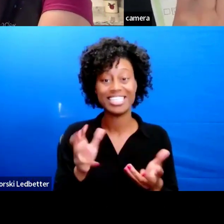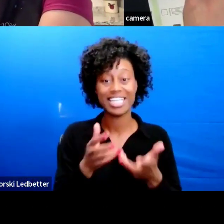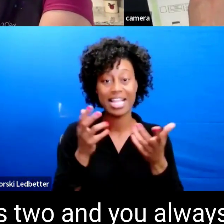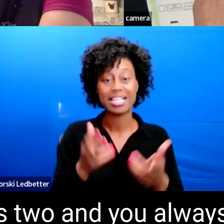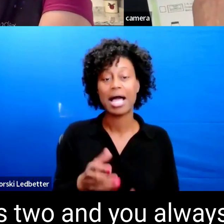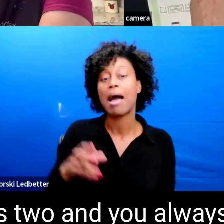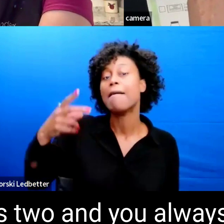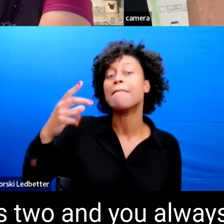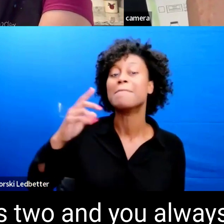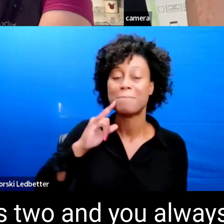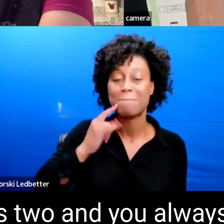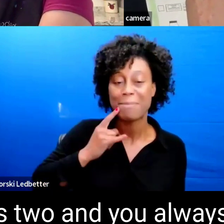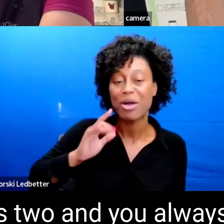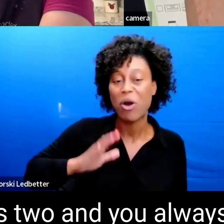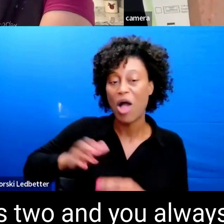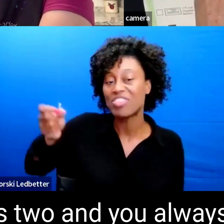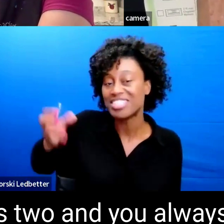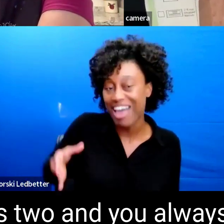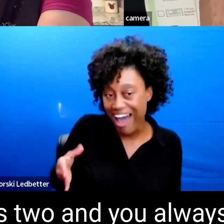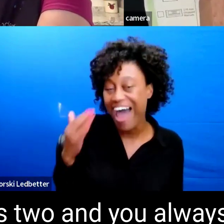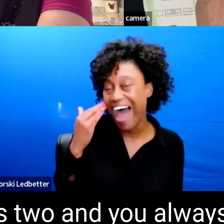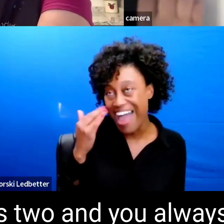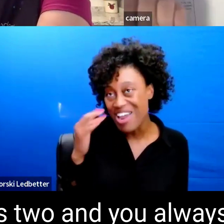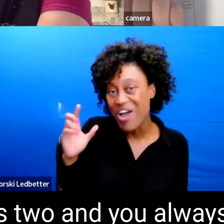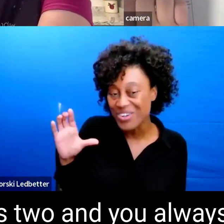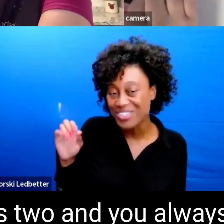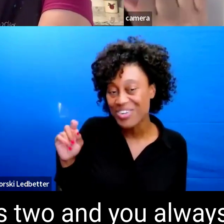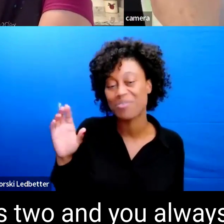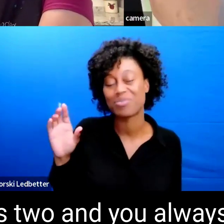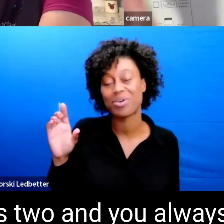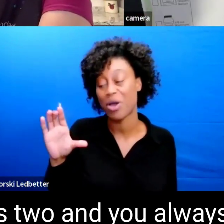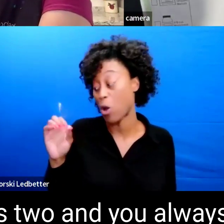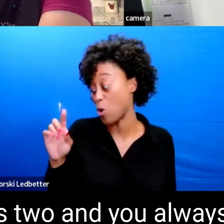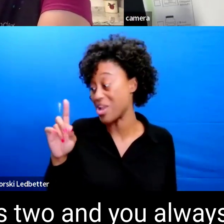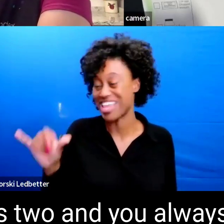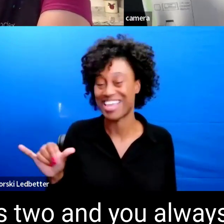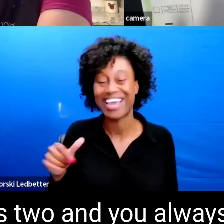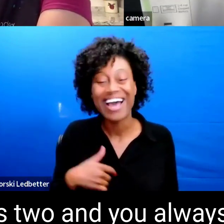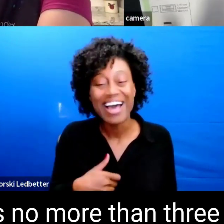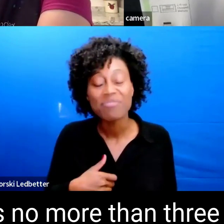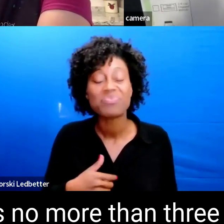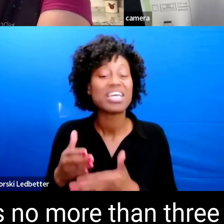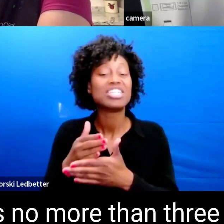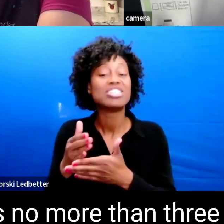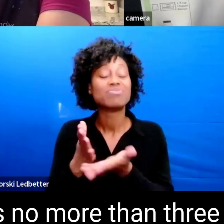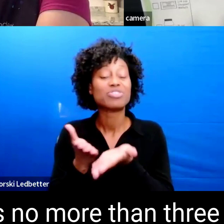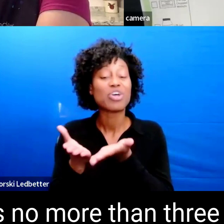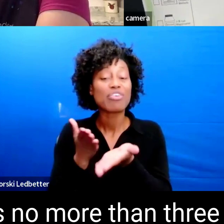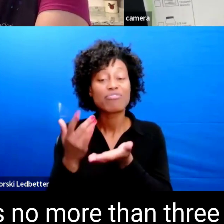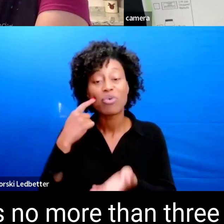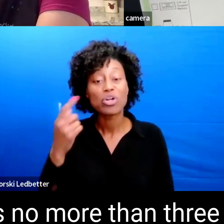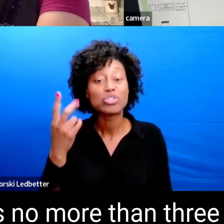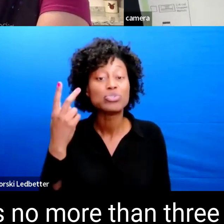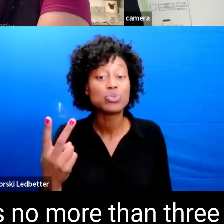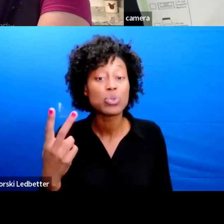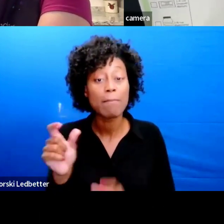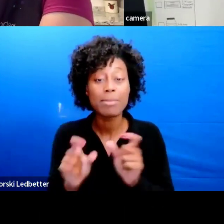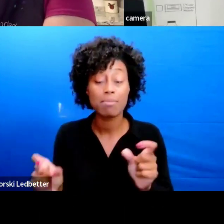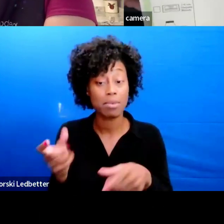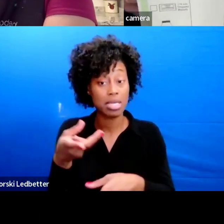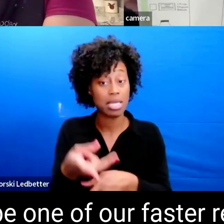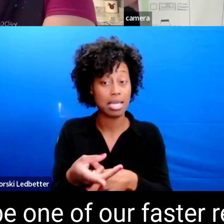side. It serves two, and you always want to keep this no more than 3